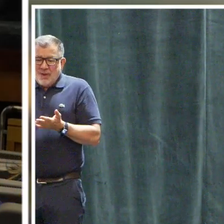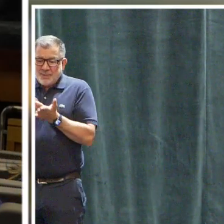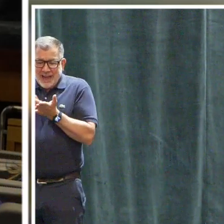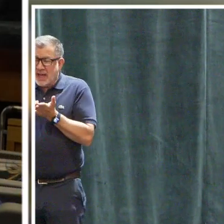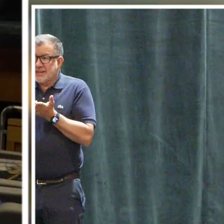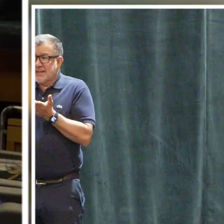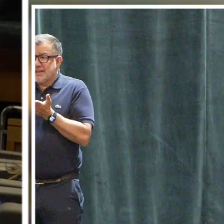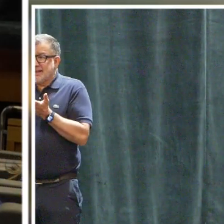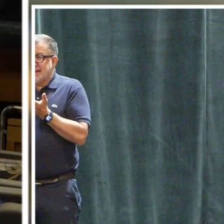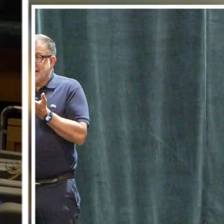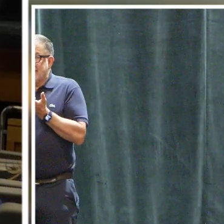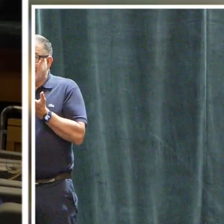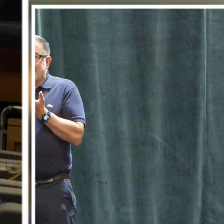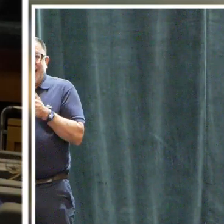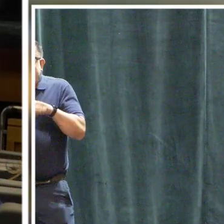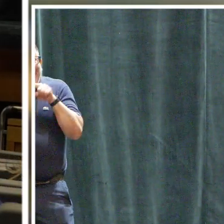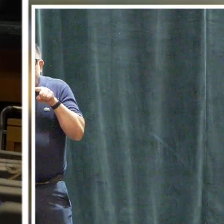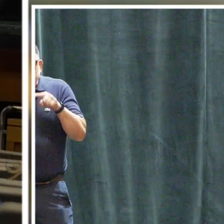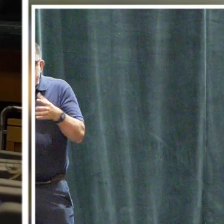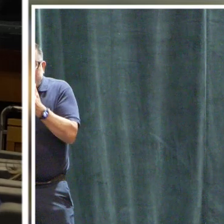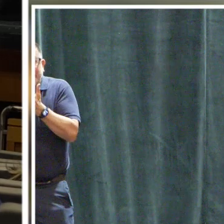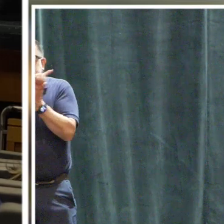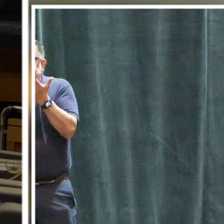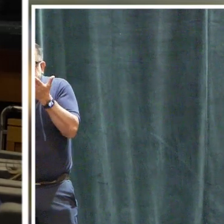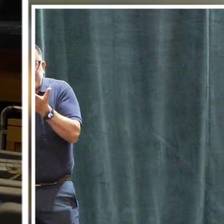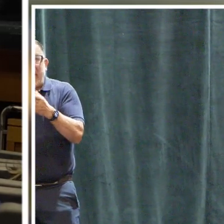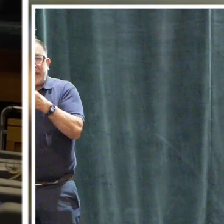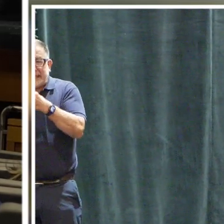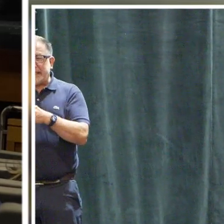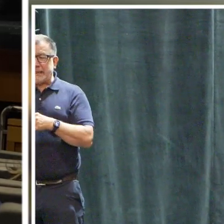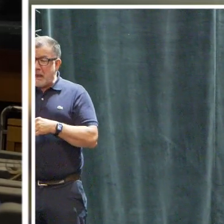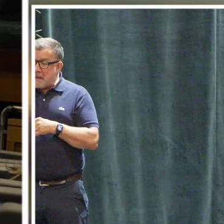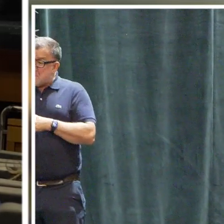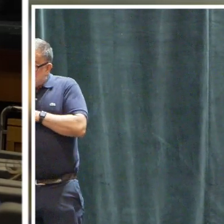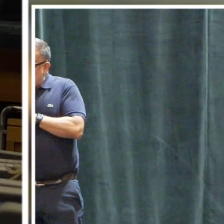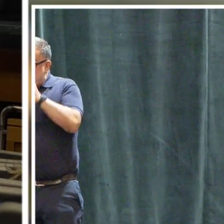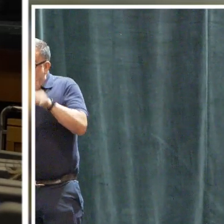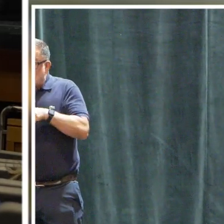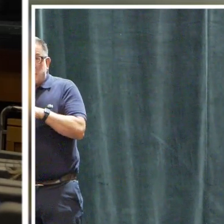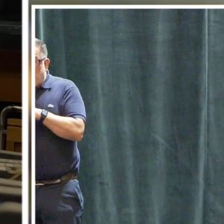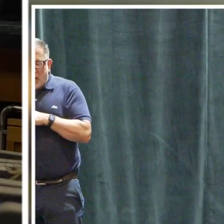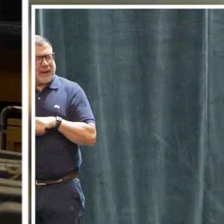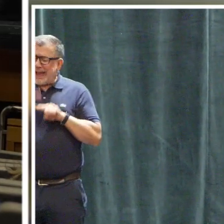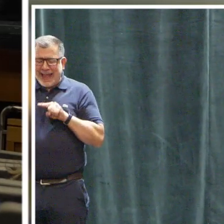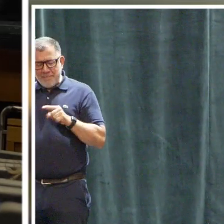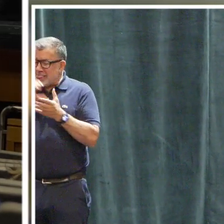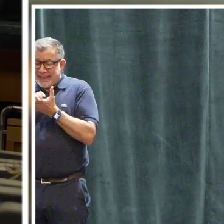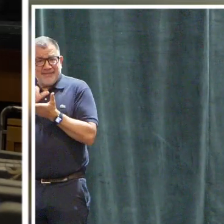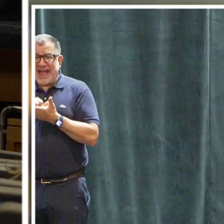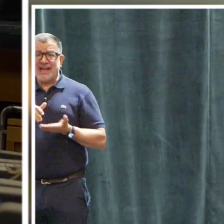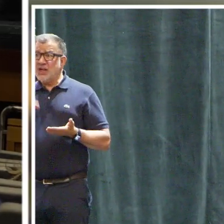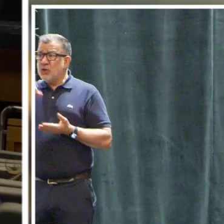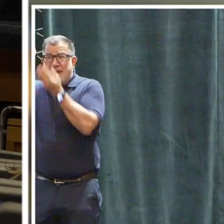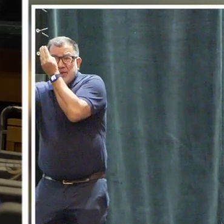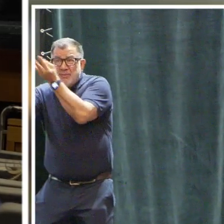even believe the design in Pump House Park. I can't believe that. That's a haven. And you need to let people know, really,